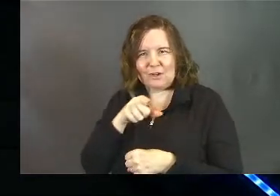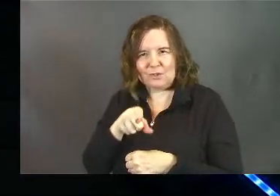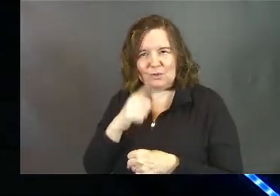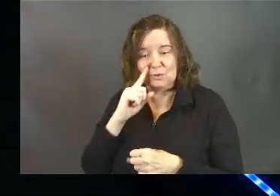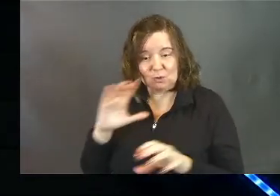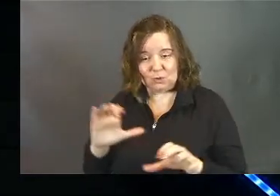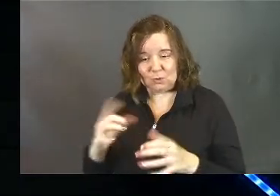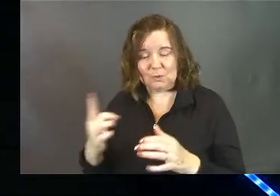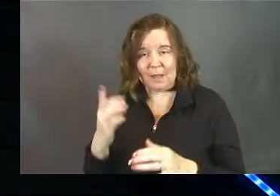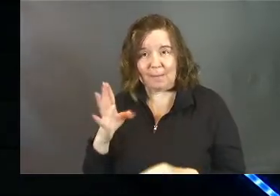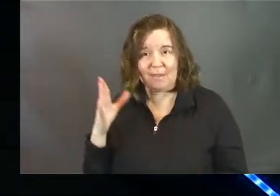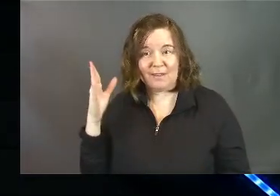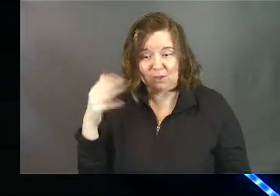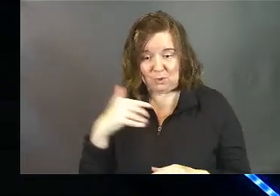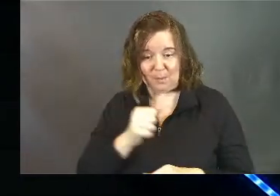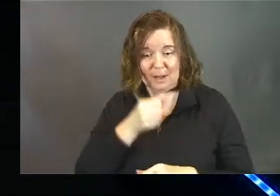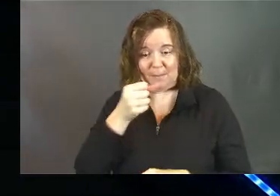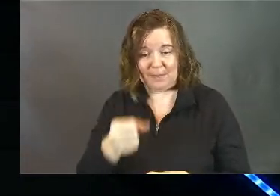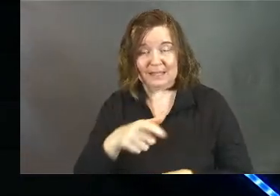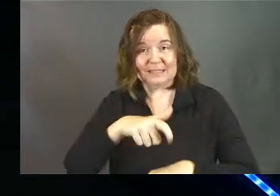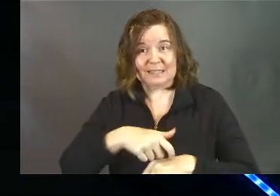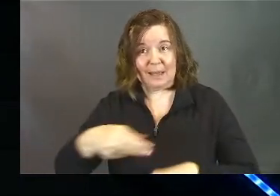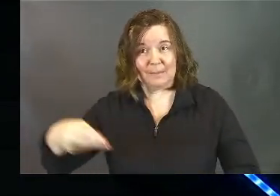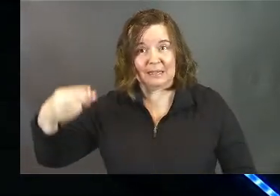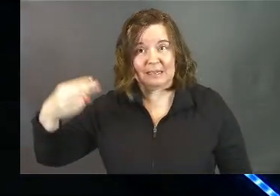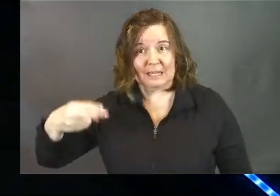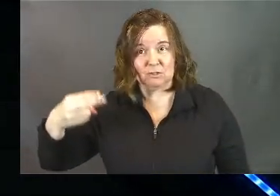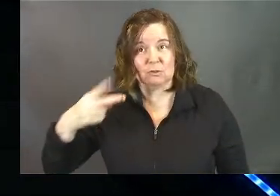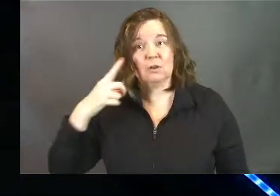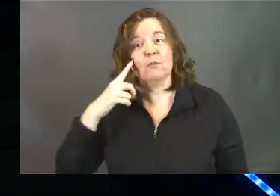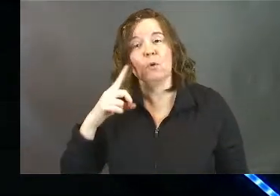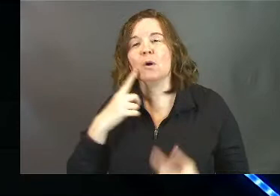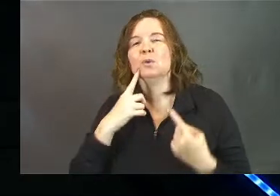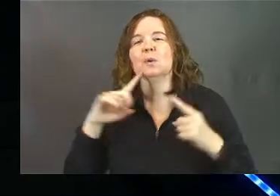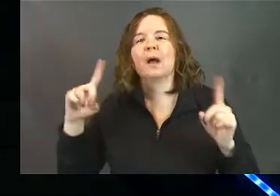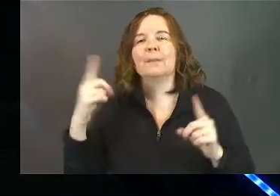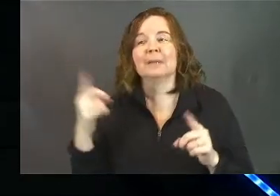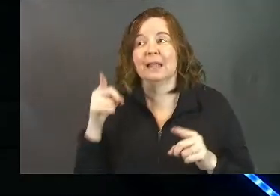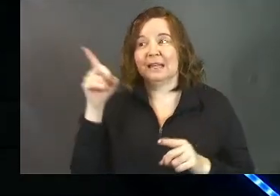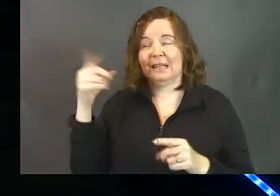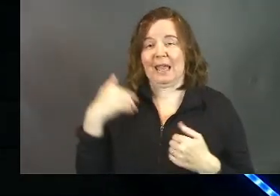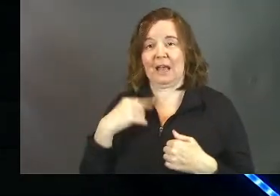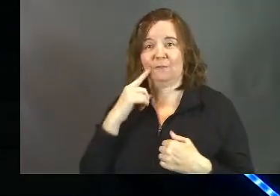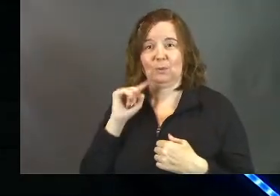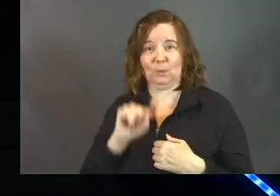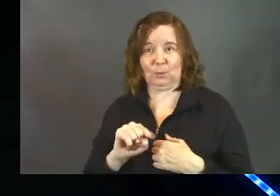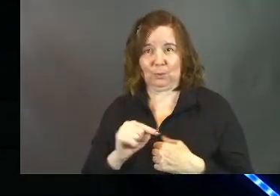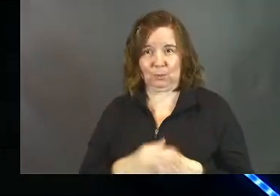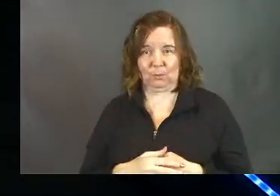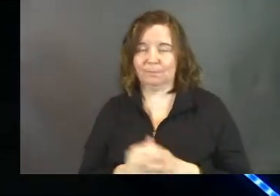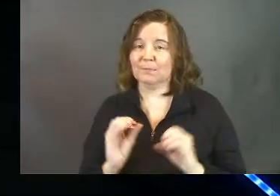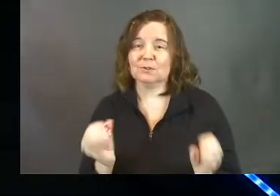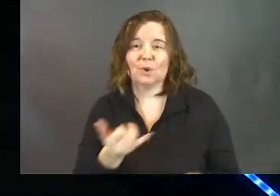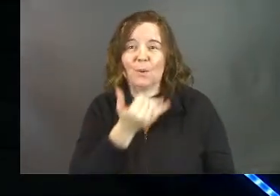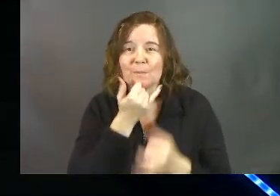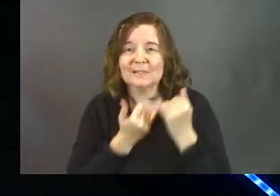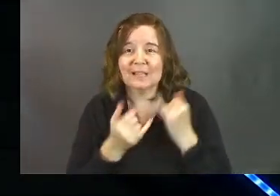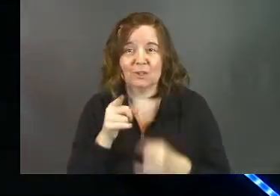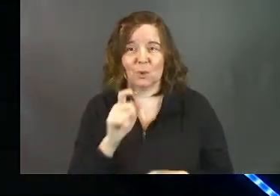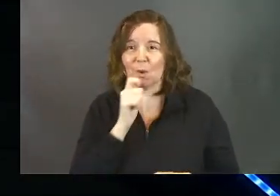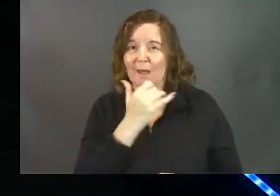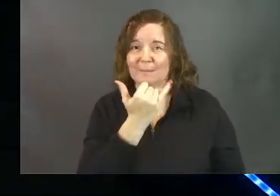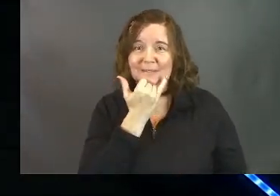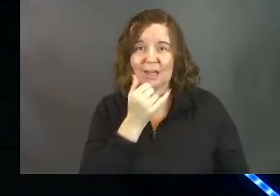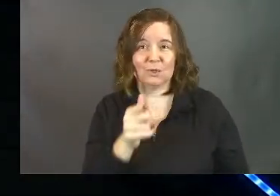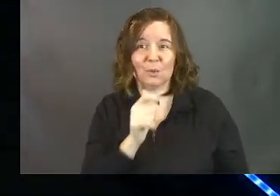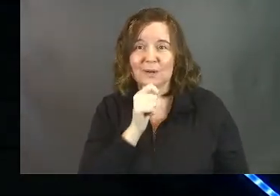to do something. You've been placed in this time in history in order to accomplish something that he has for you. There's no mistakes. You are not a